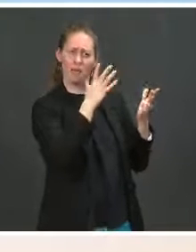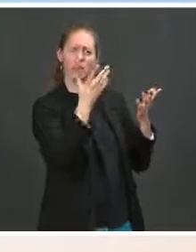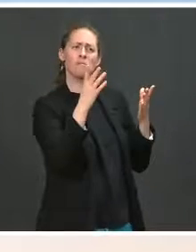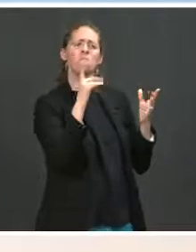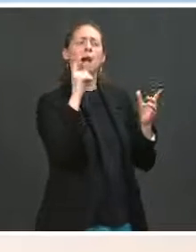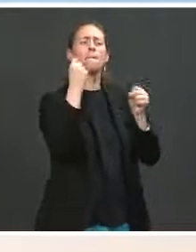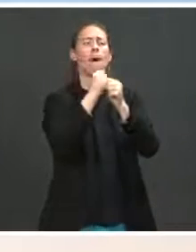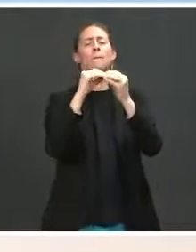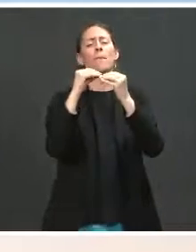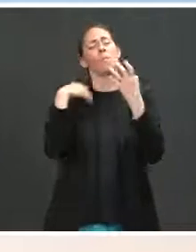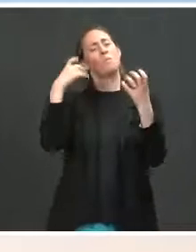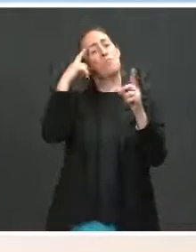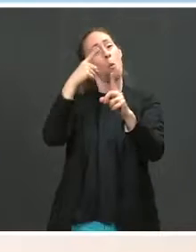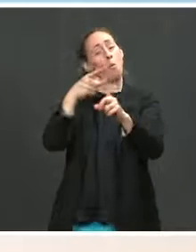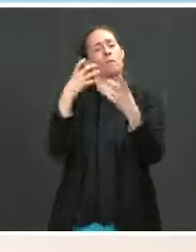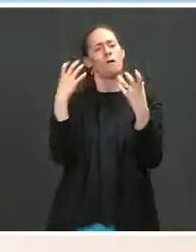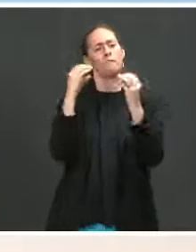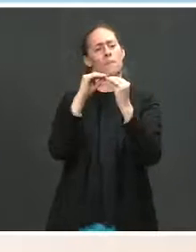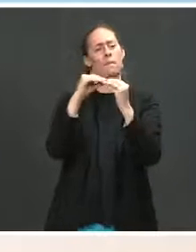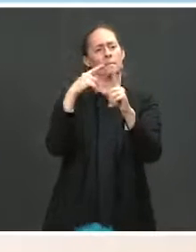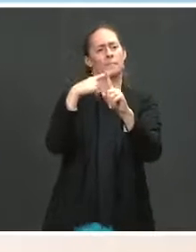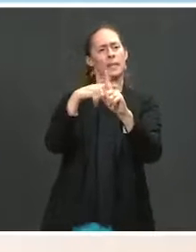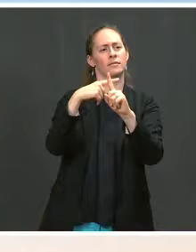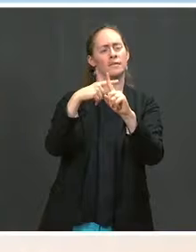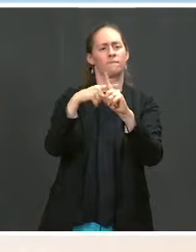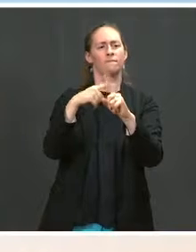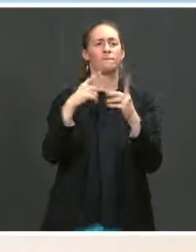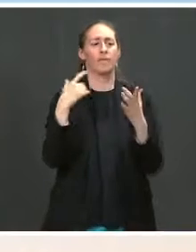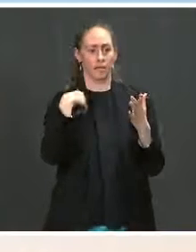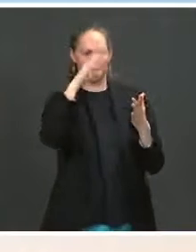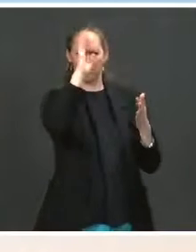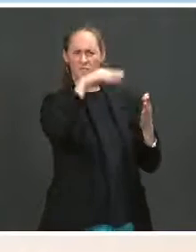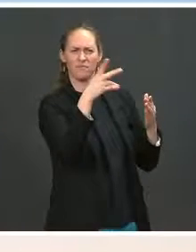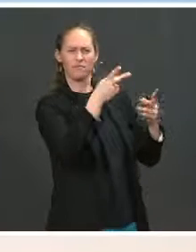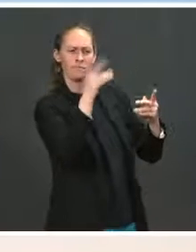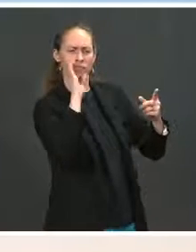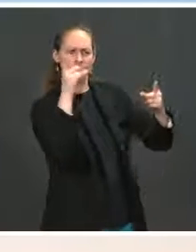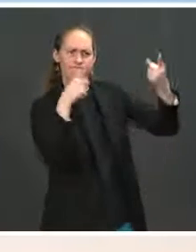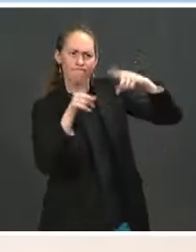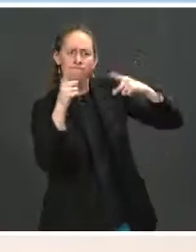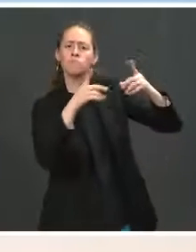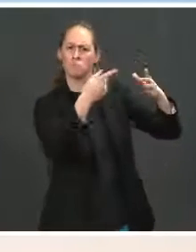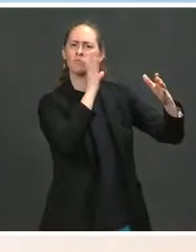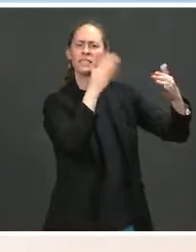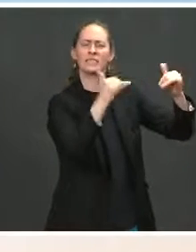positive. Our understanding is they plan to attend tomorrow.